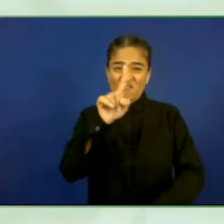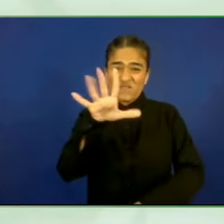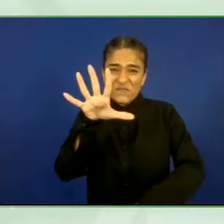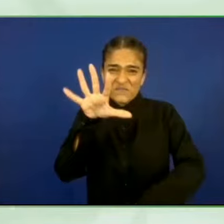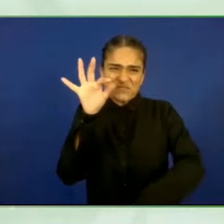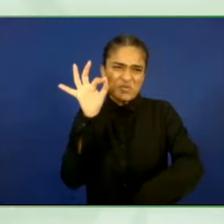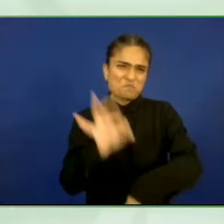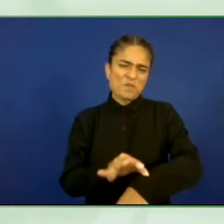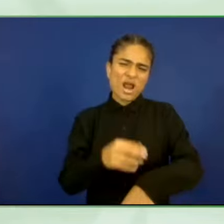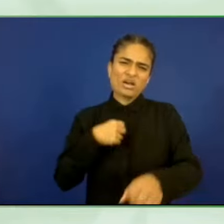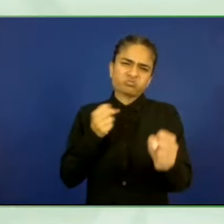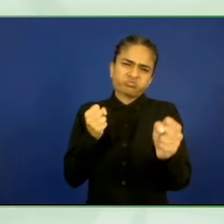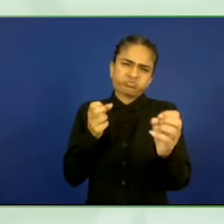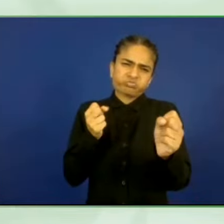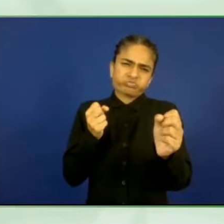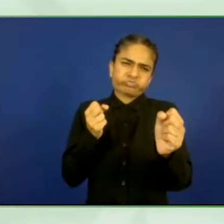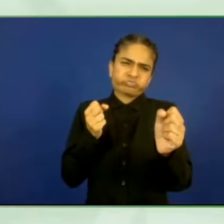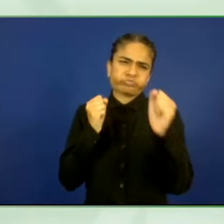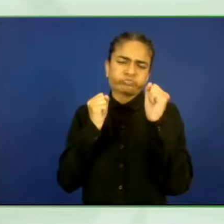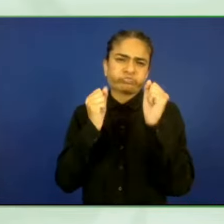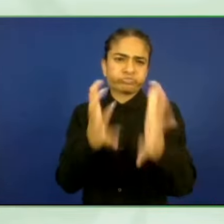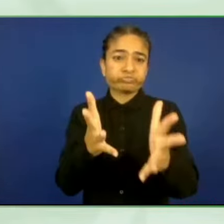over the last 10 years together.